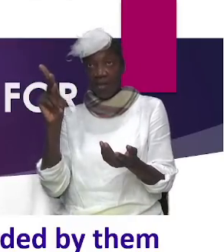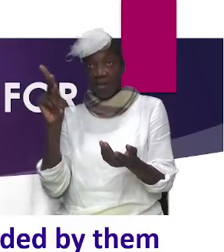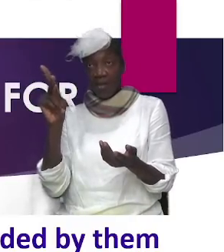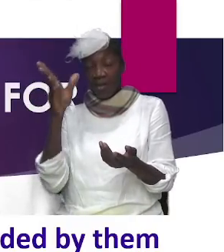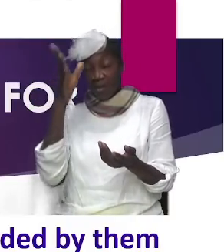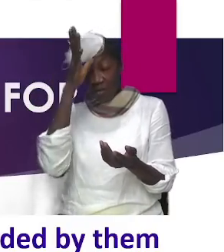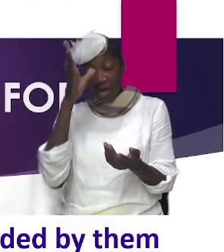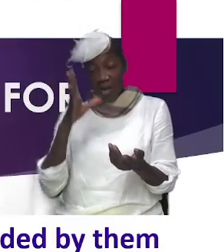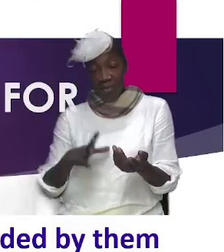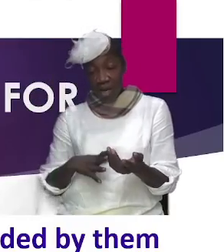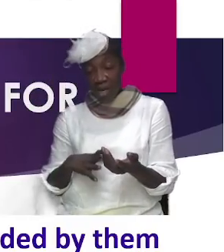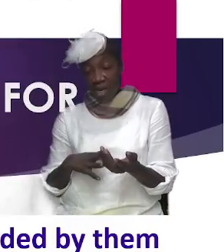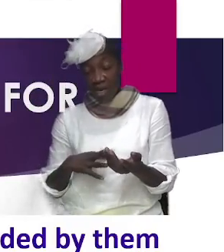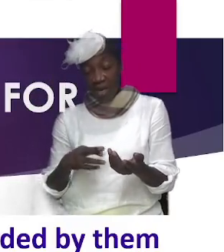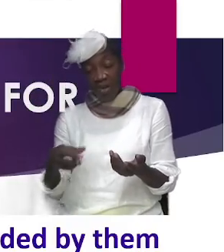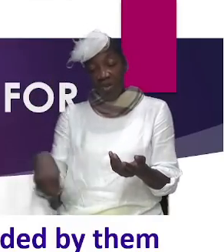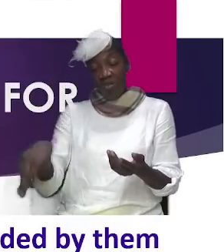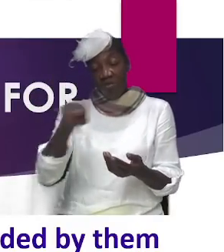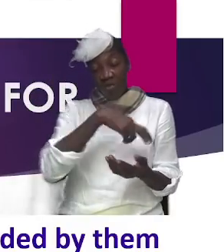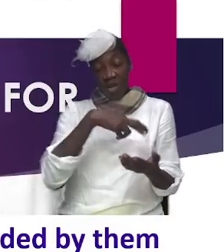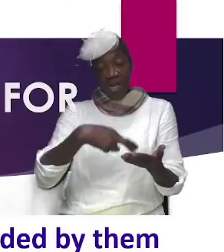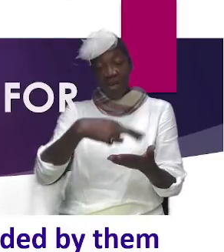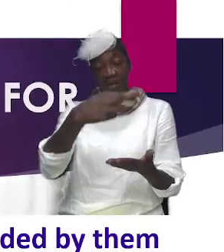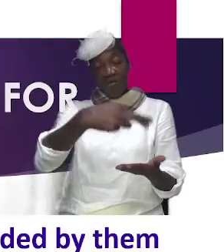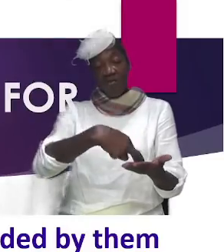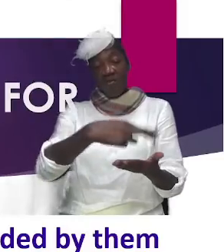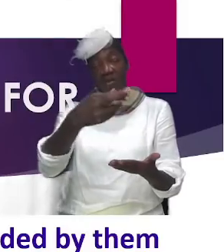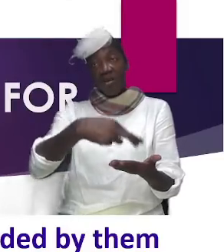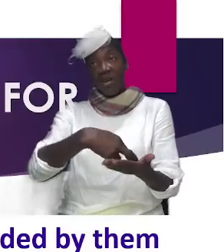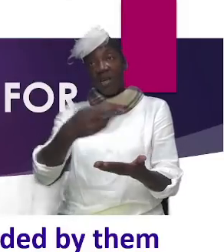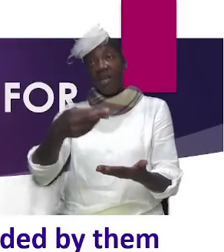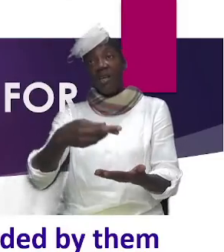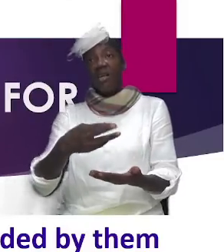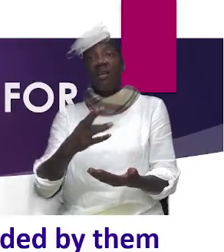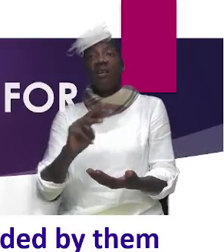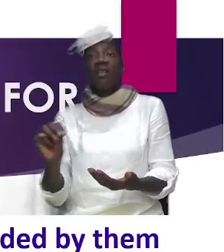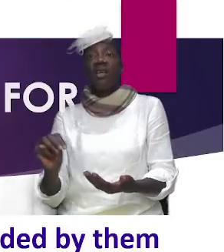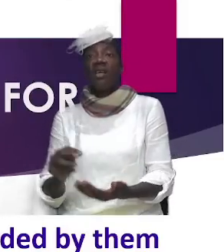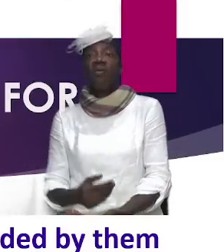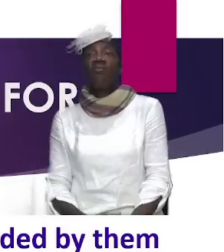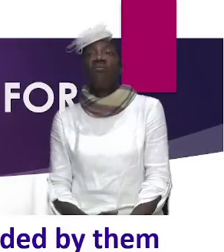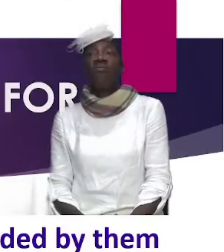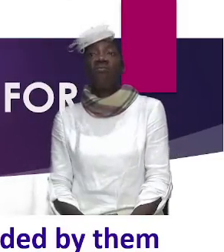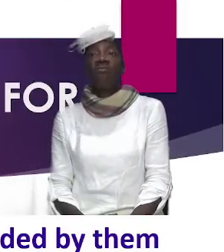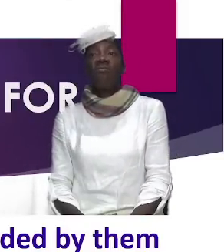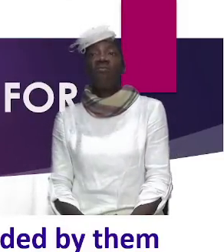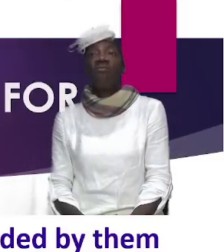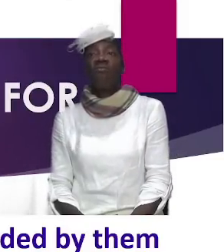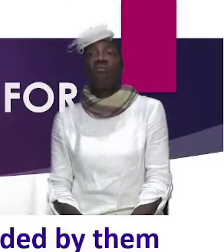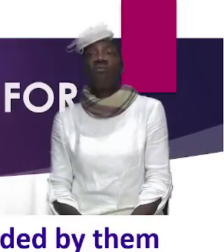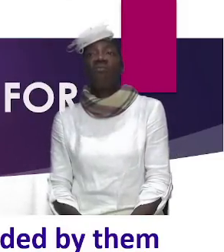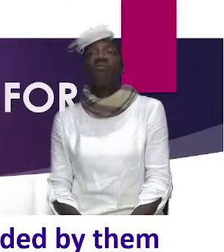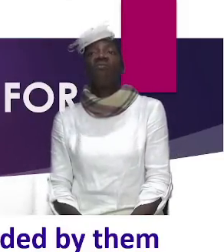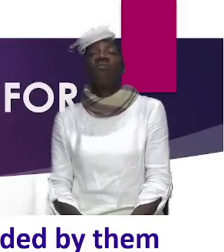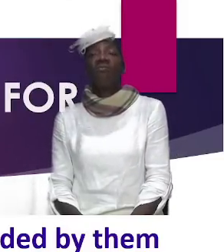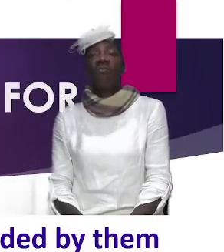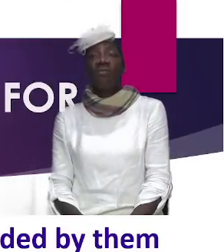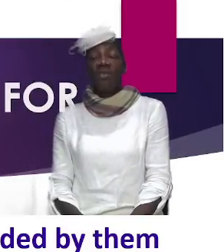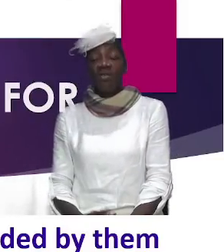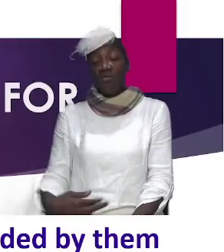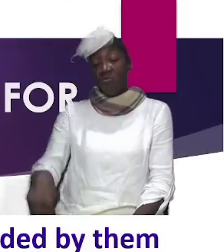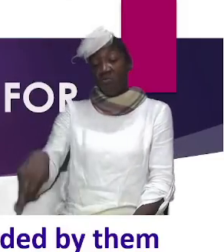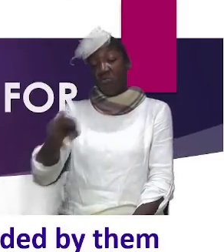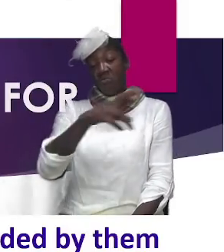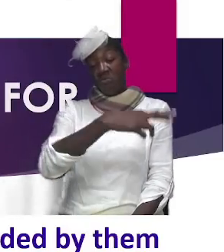we will be rewarded by them. And so the point is, we are